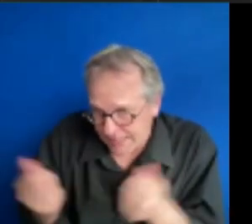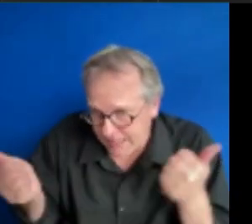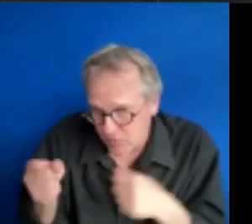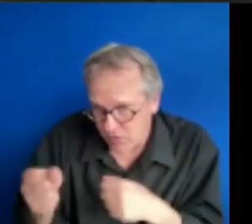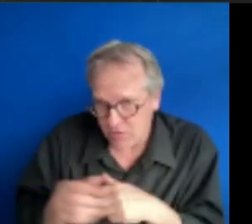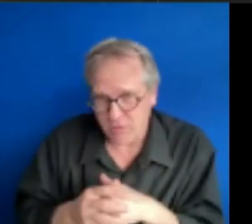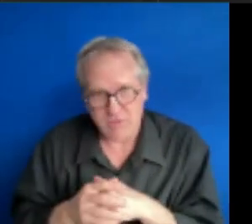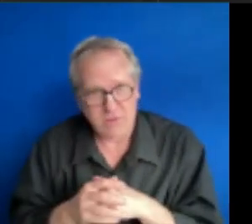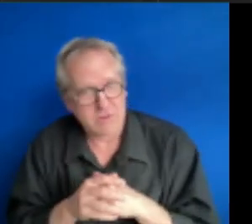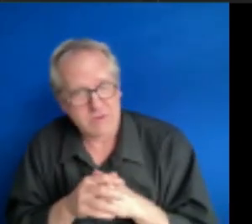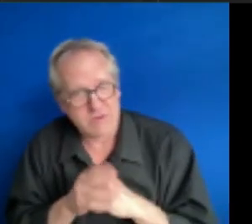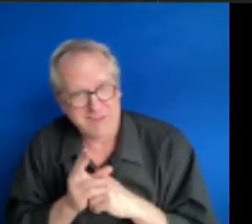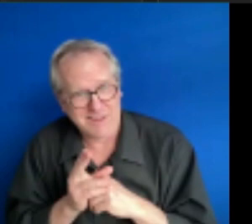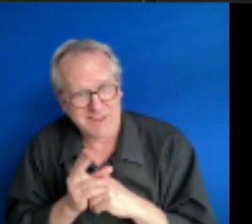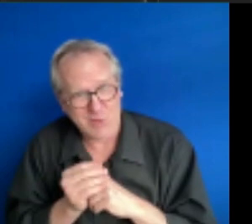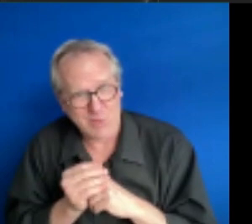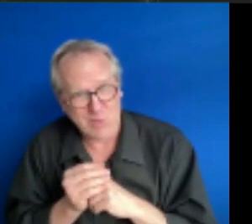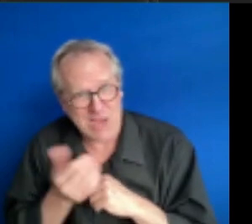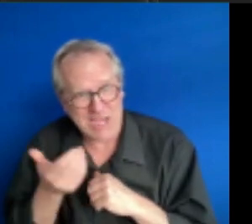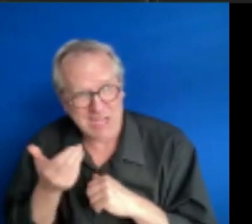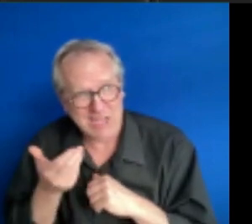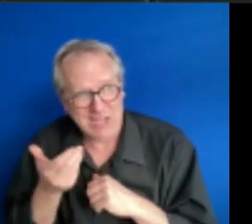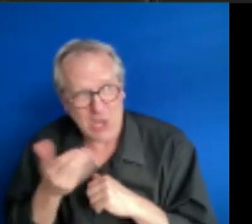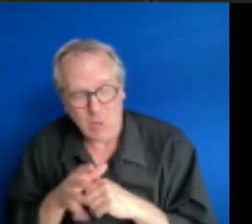well, no, I don't.